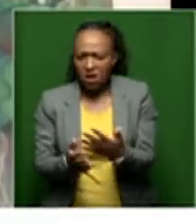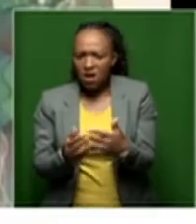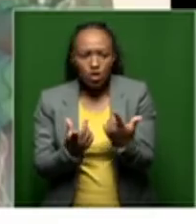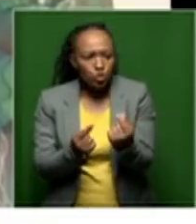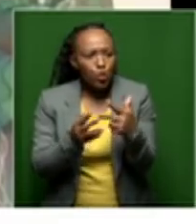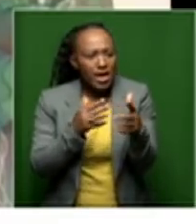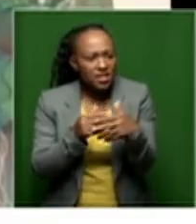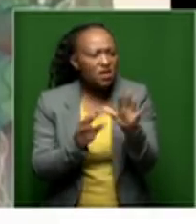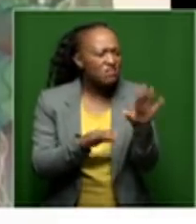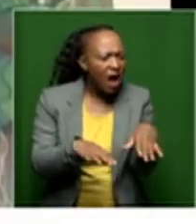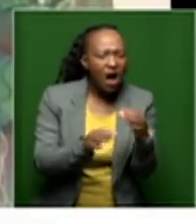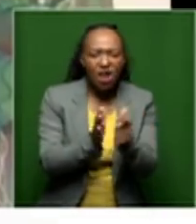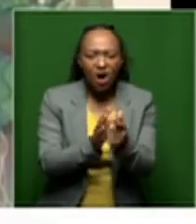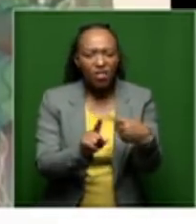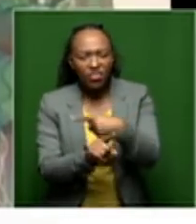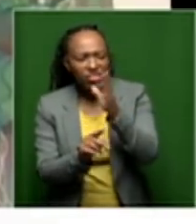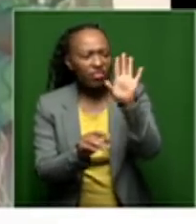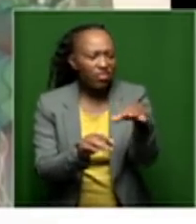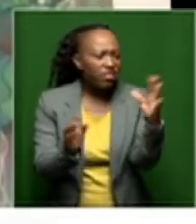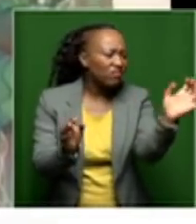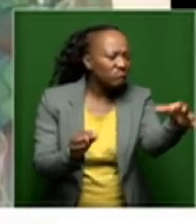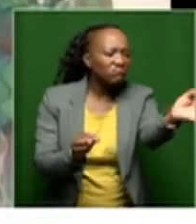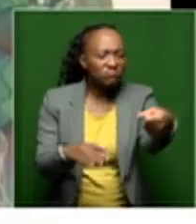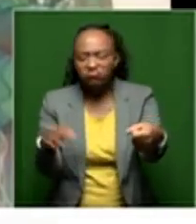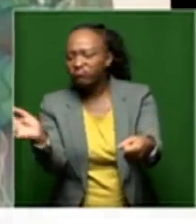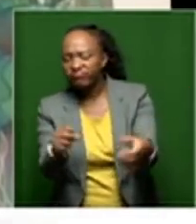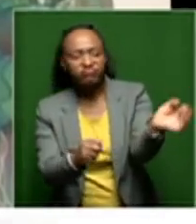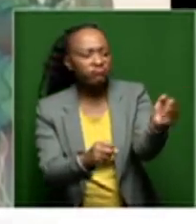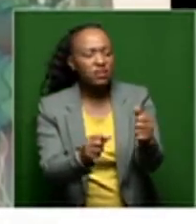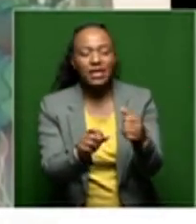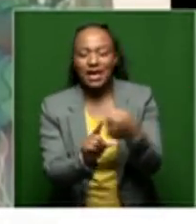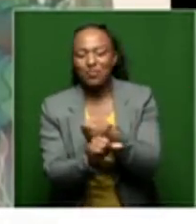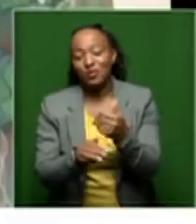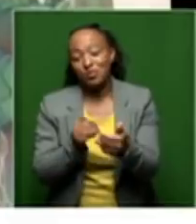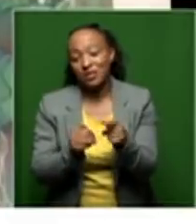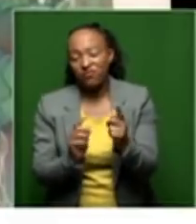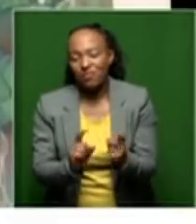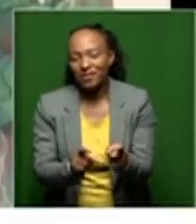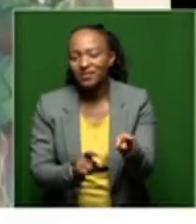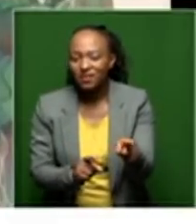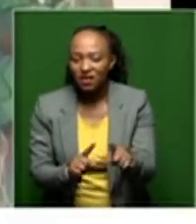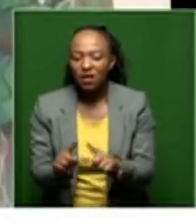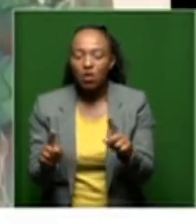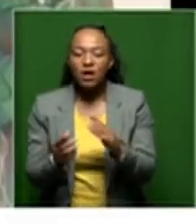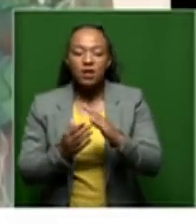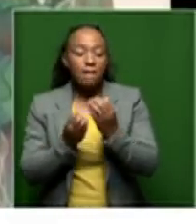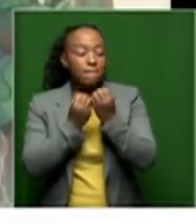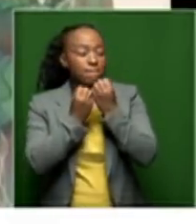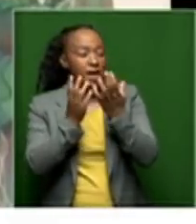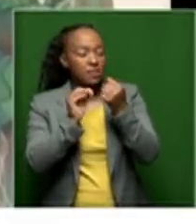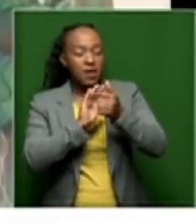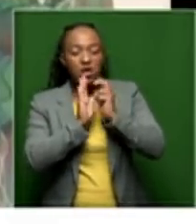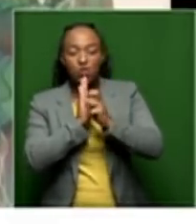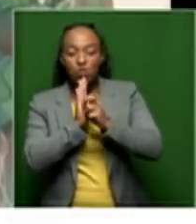anything willy-nilly, and in that, people then abused the process. So you had a violation of Treasury regulations,